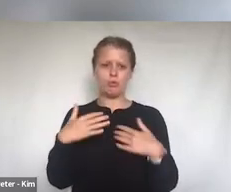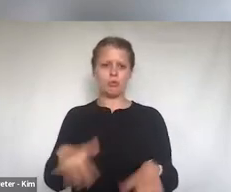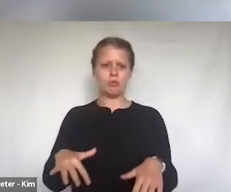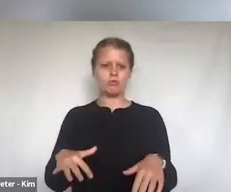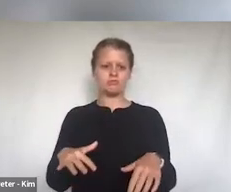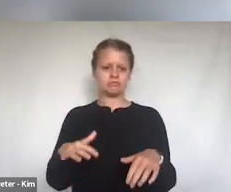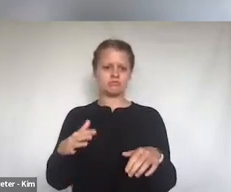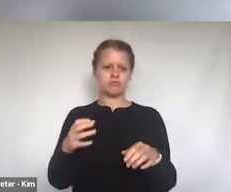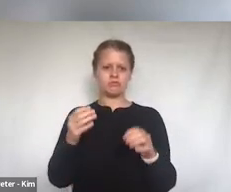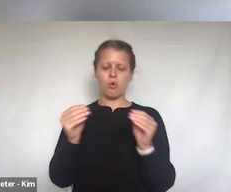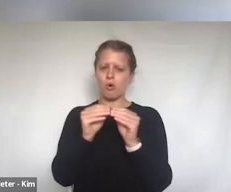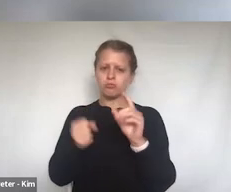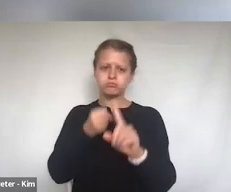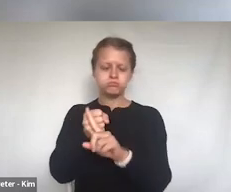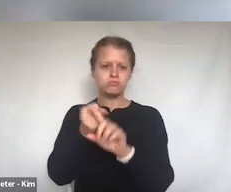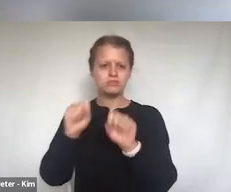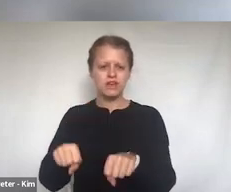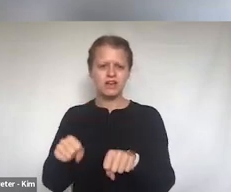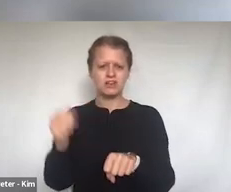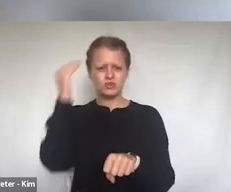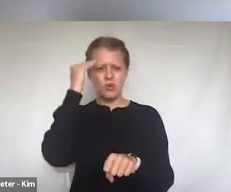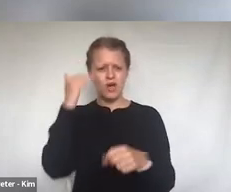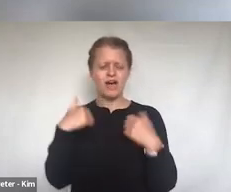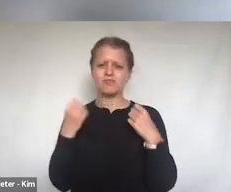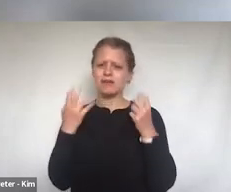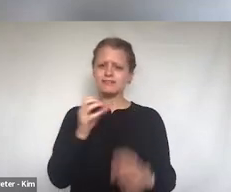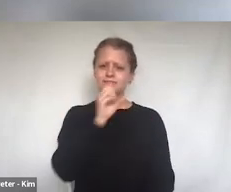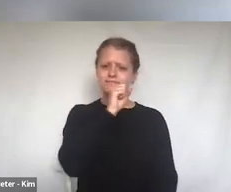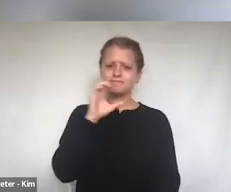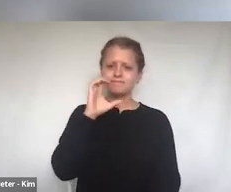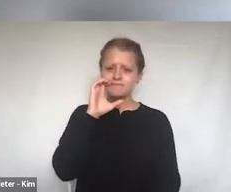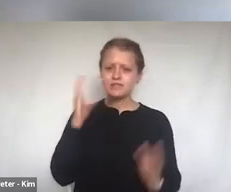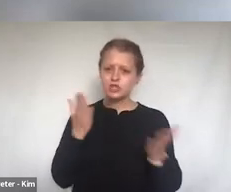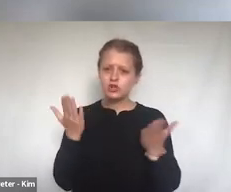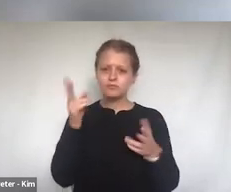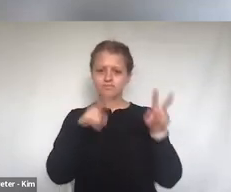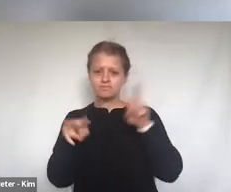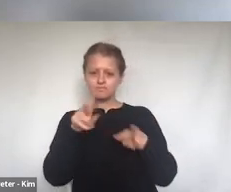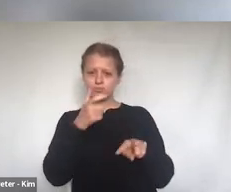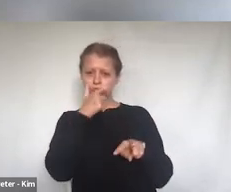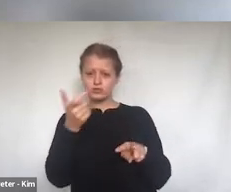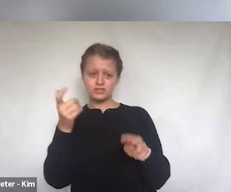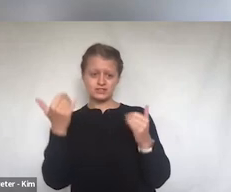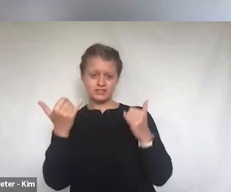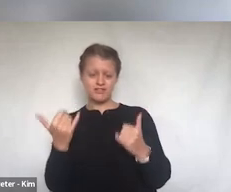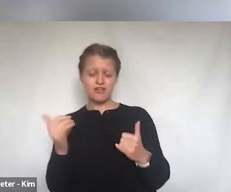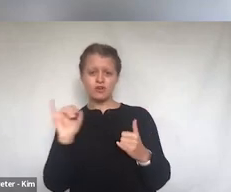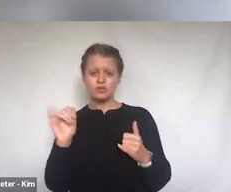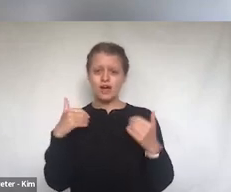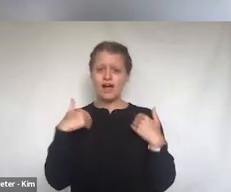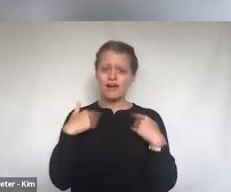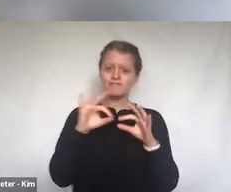weather? Knowing that we have a lot of older adults who are joining us today, as well as their family and friend